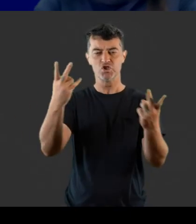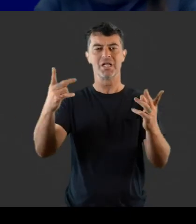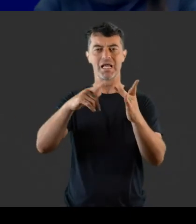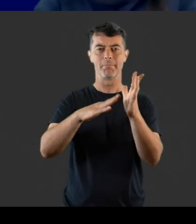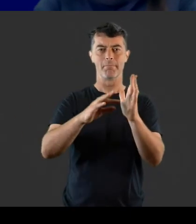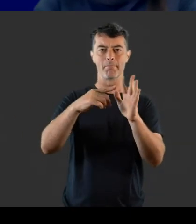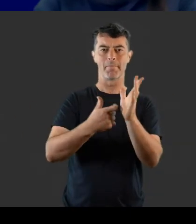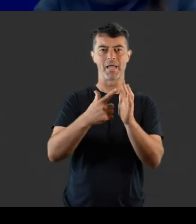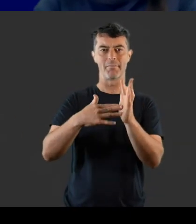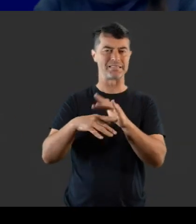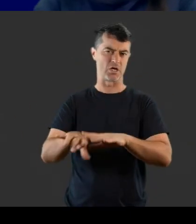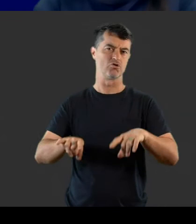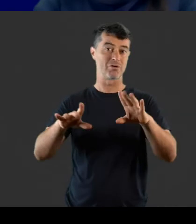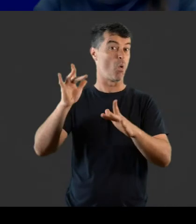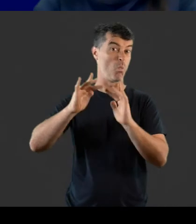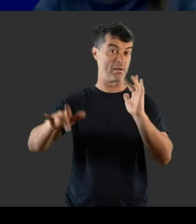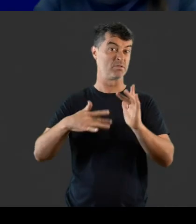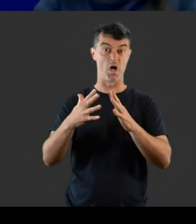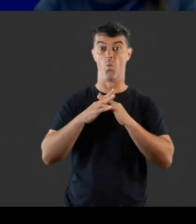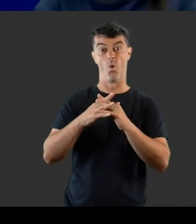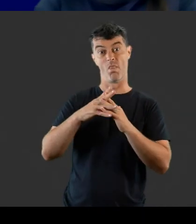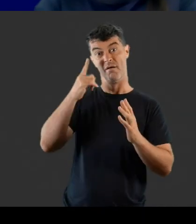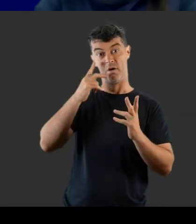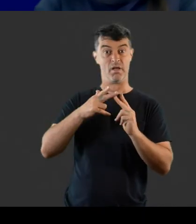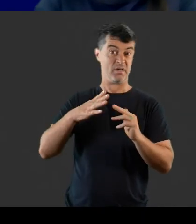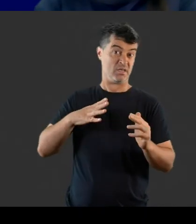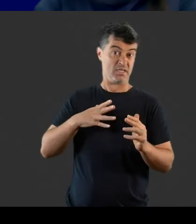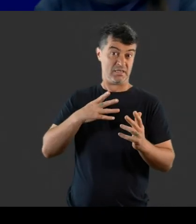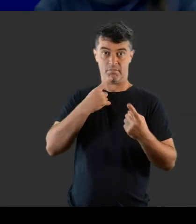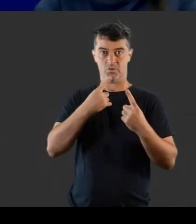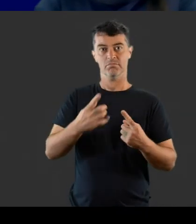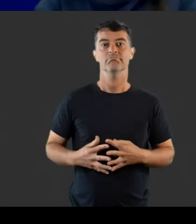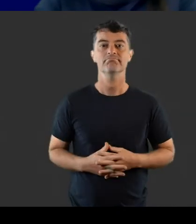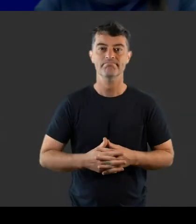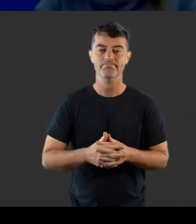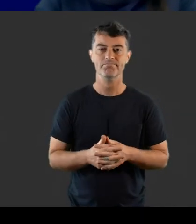impairments in Australia, and their website is also a very useful resource.